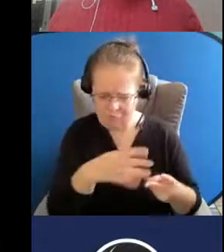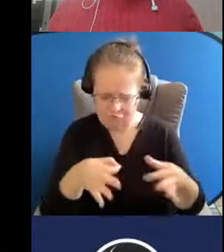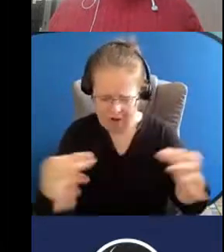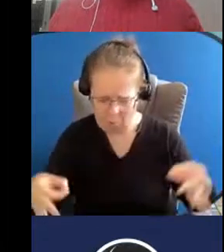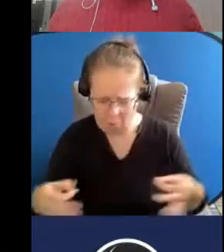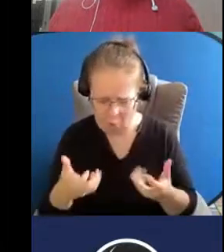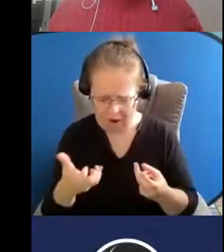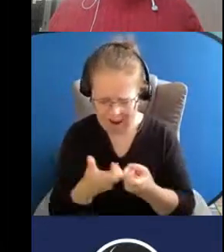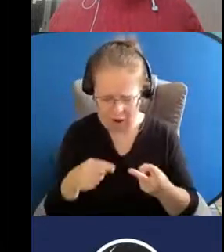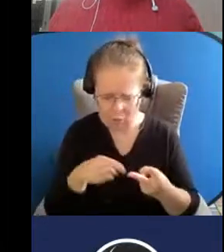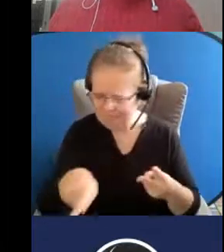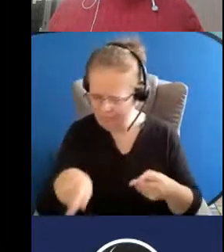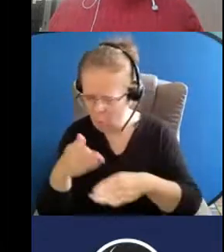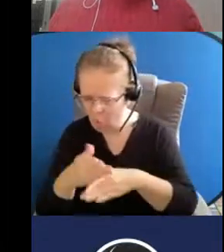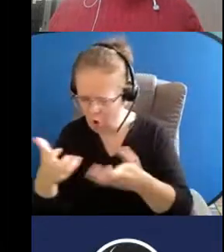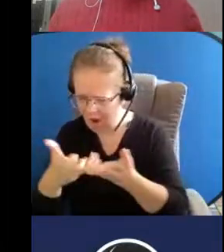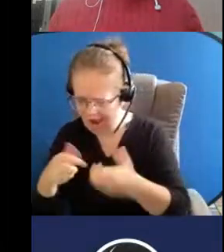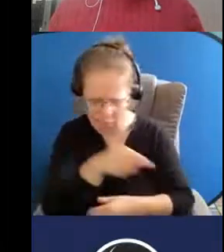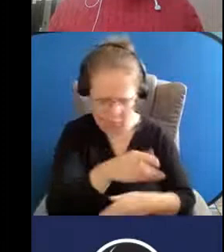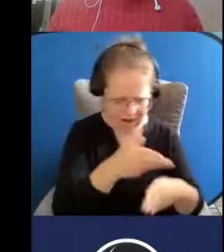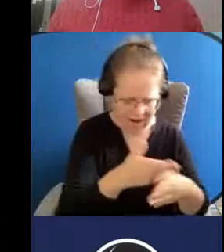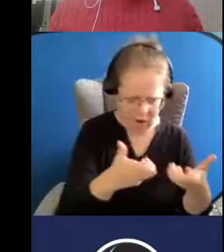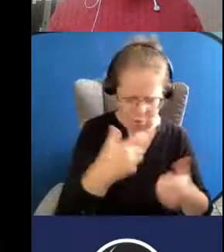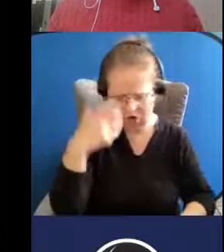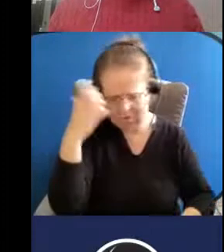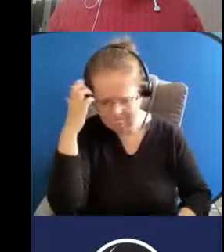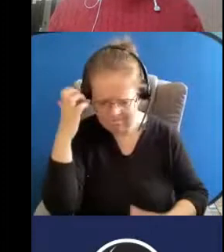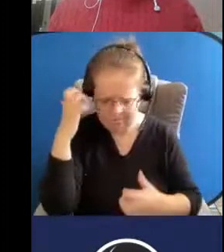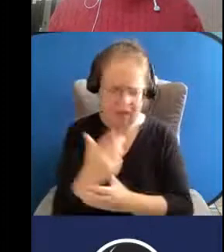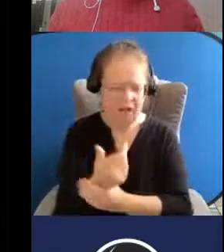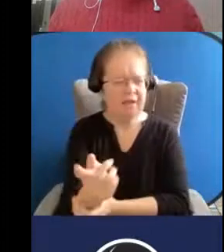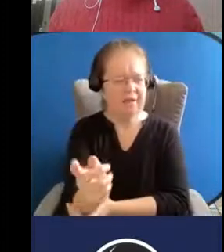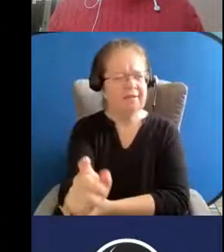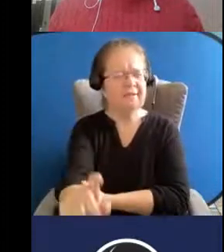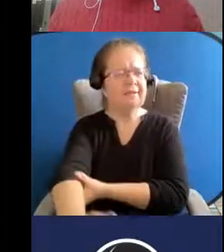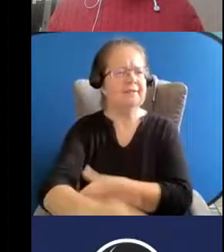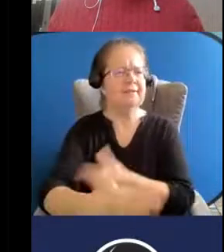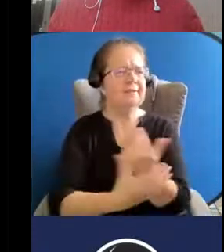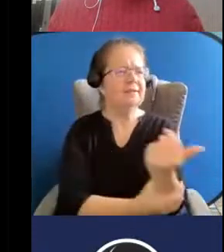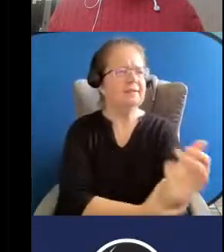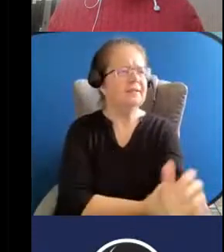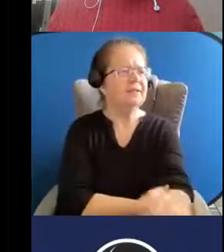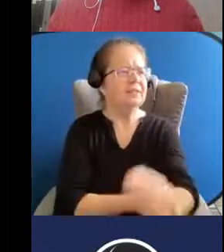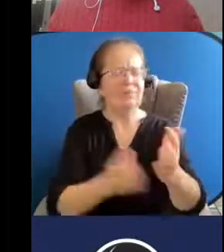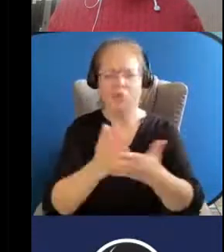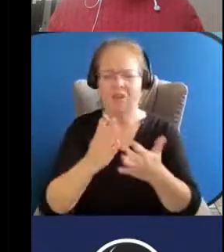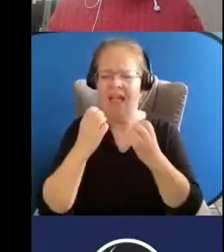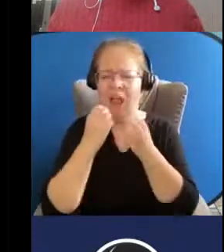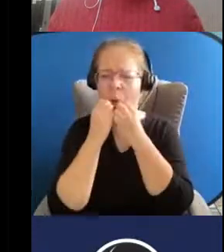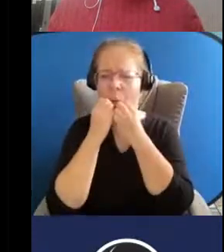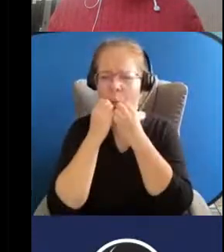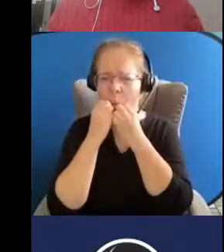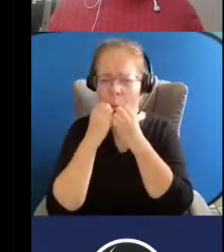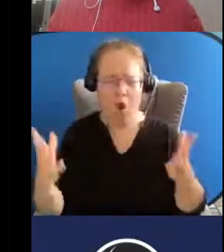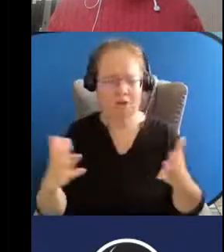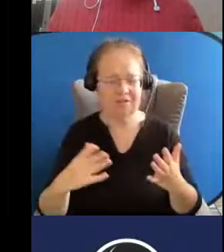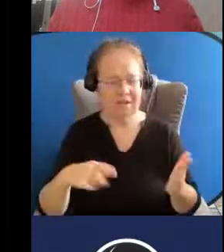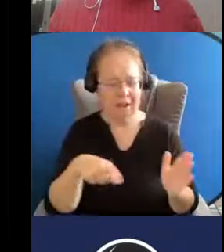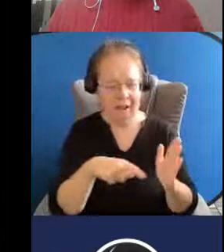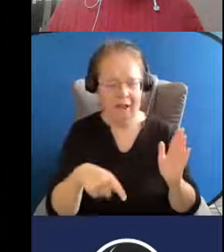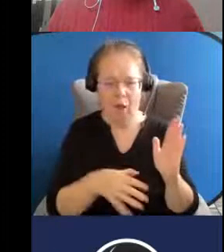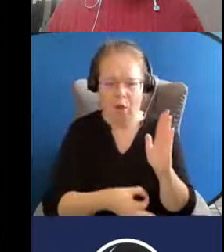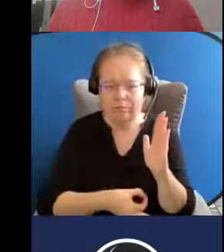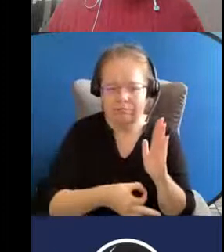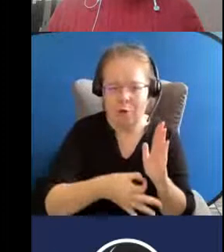various components of Windows. And it was just such a wonderful piece of progress to see. I